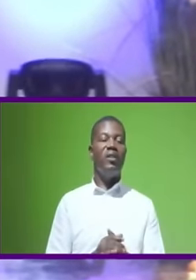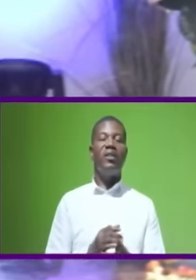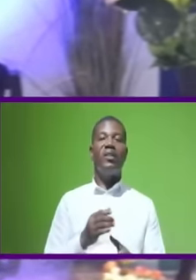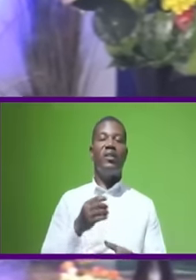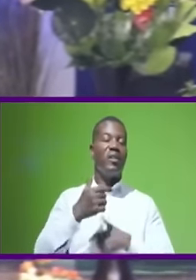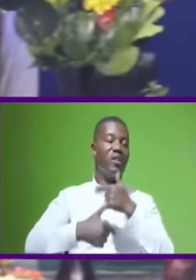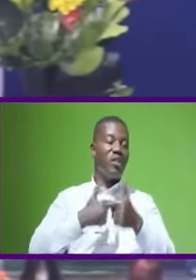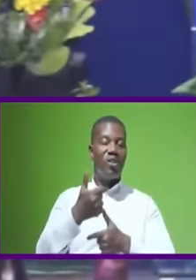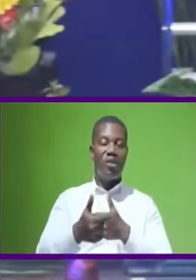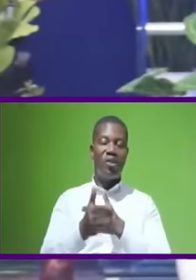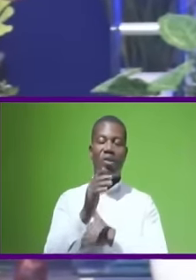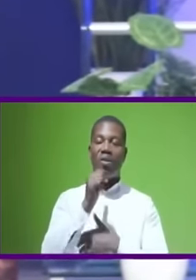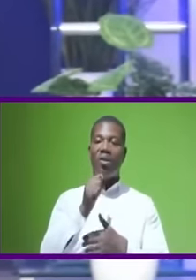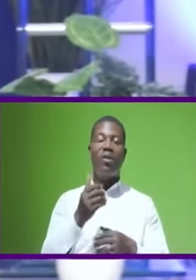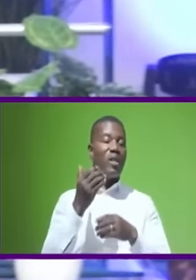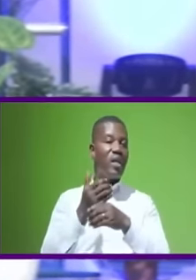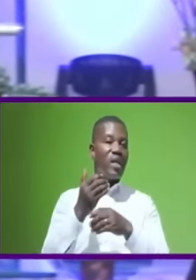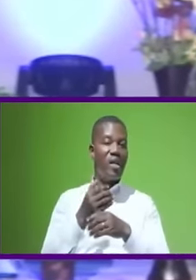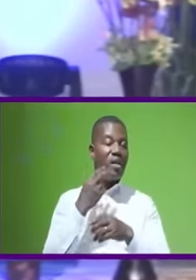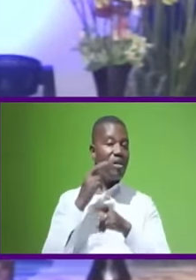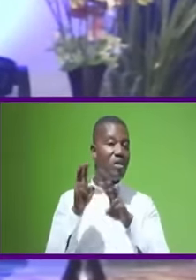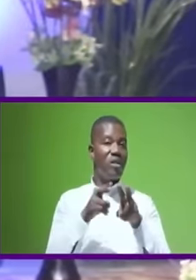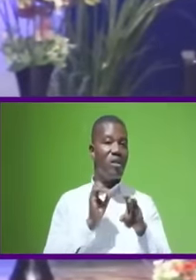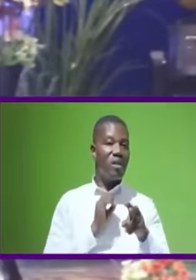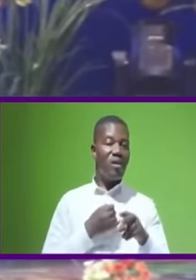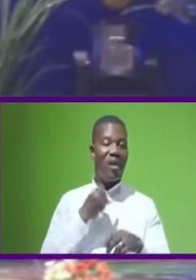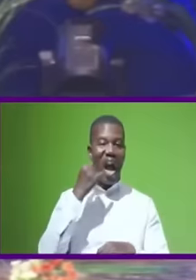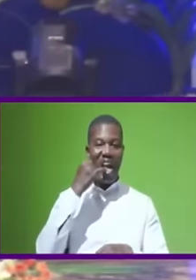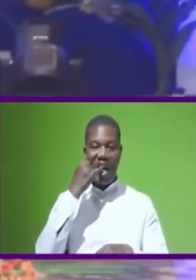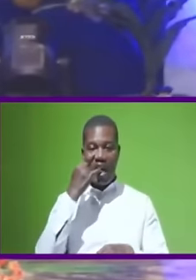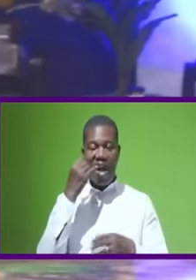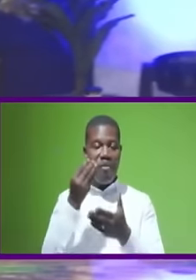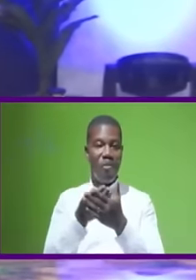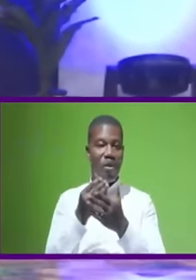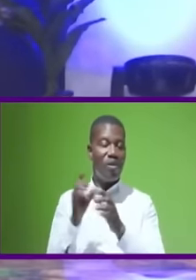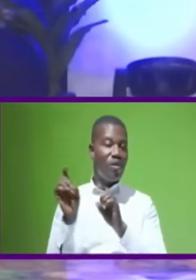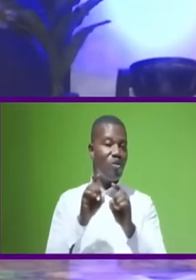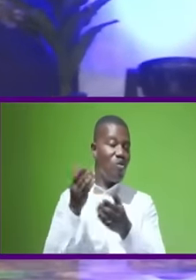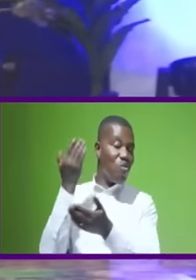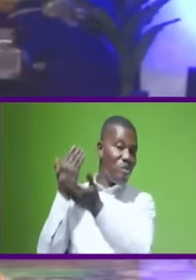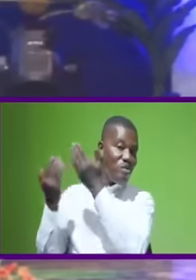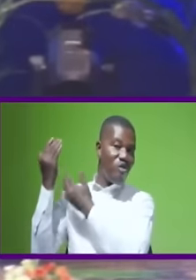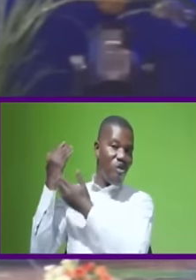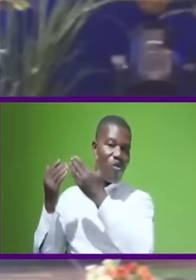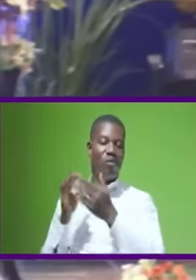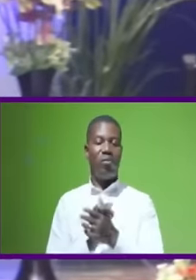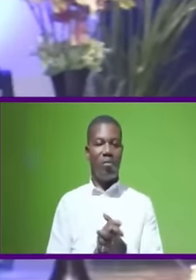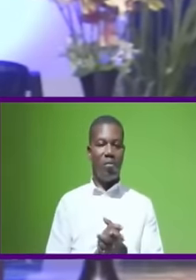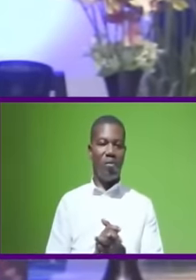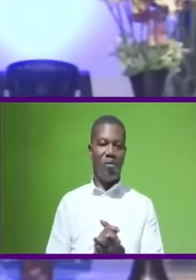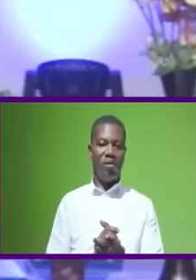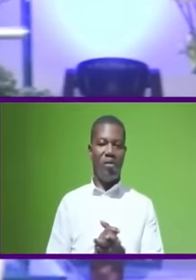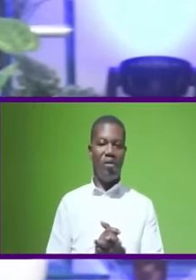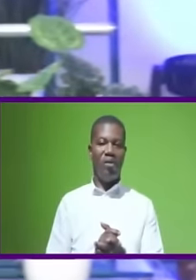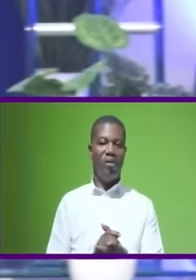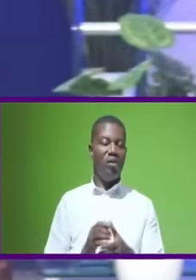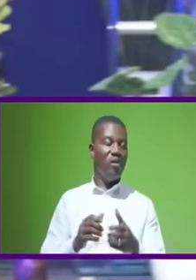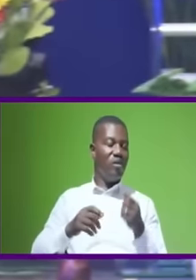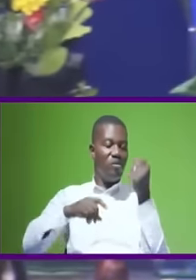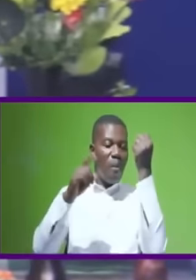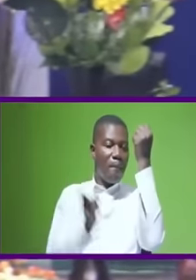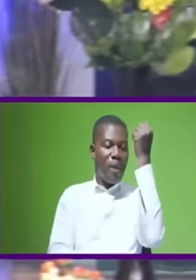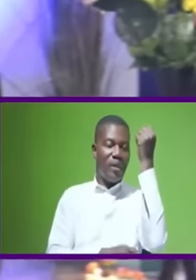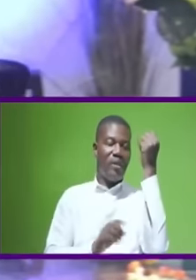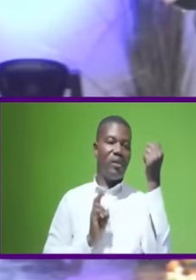Now Adumunya men should not look upon our money, which you have done previously. Emfenche yanyaso.